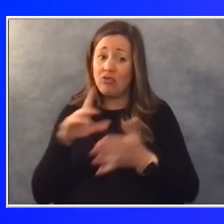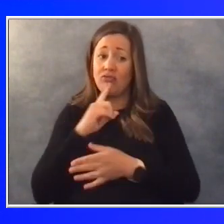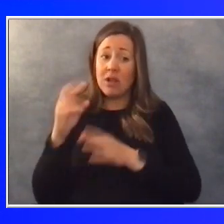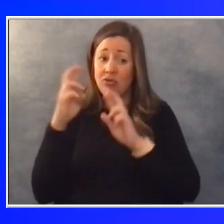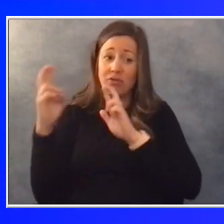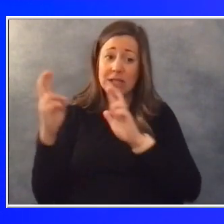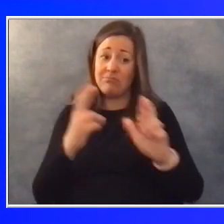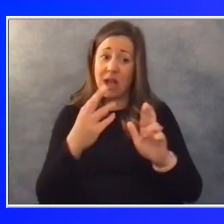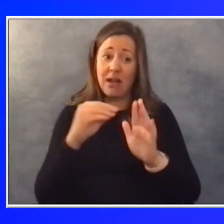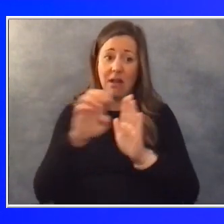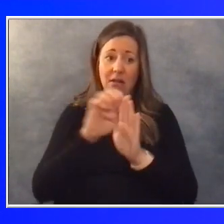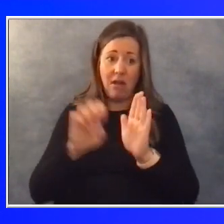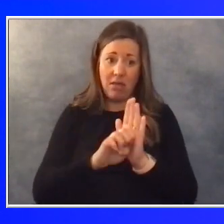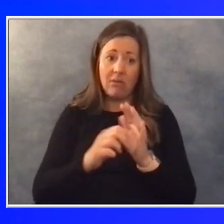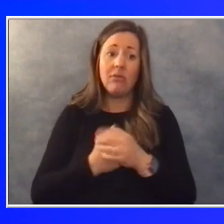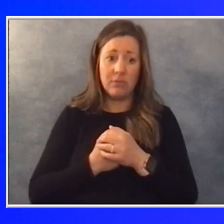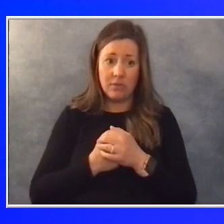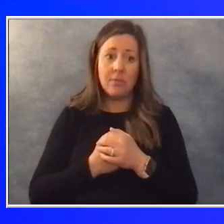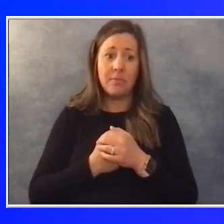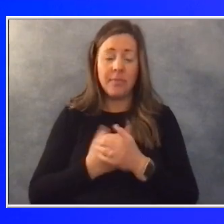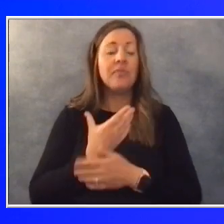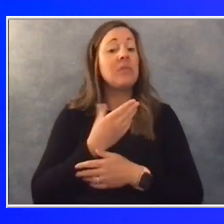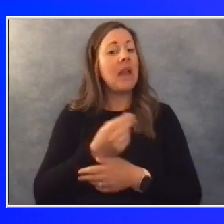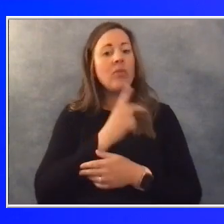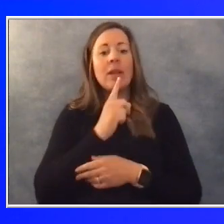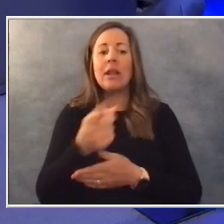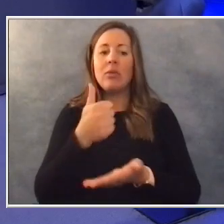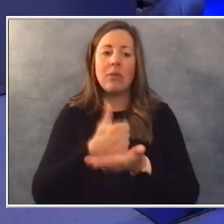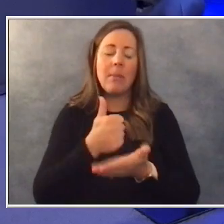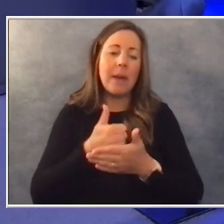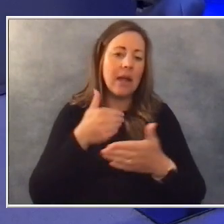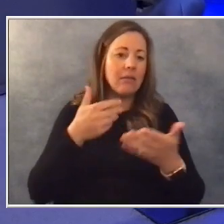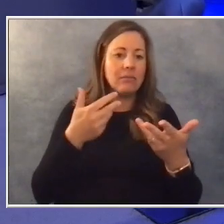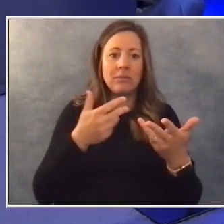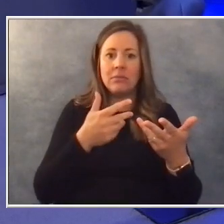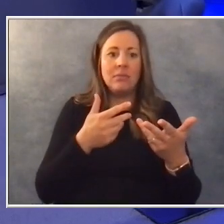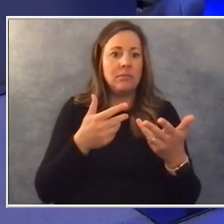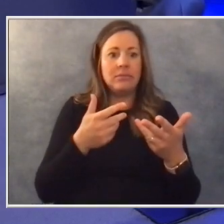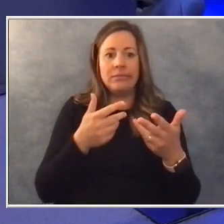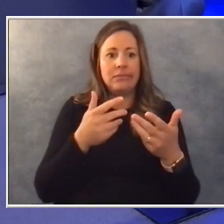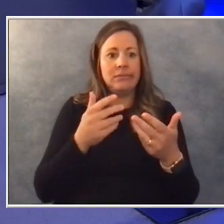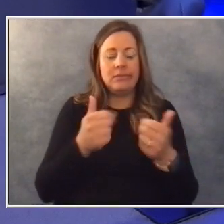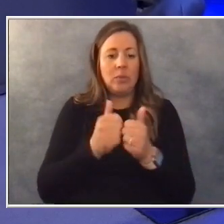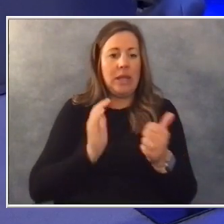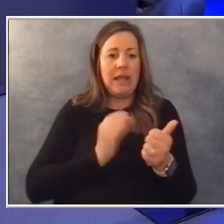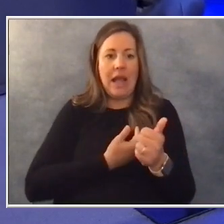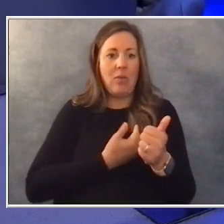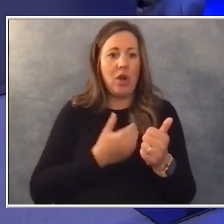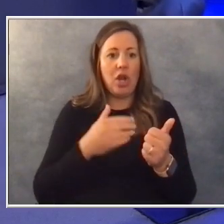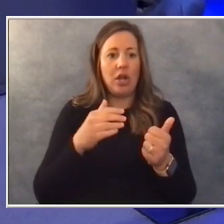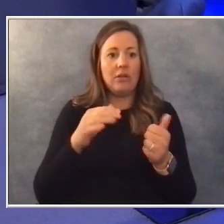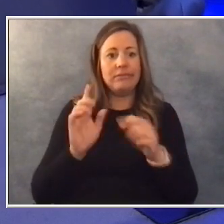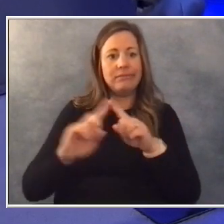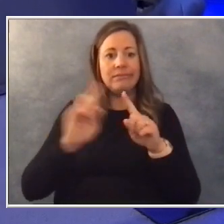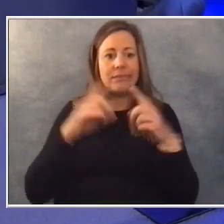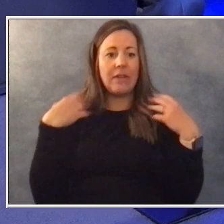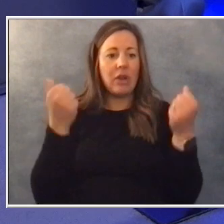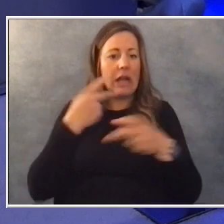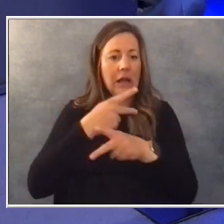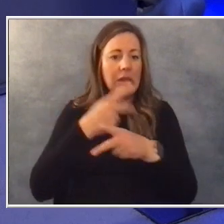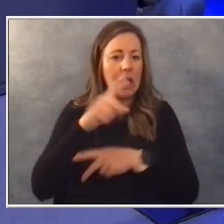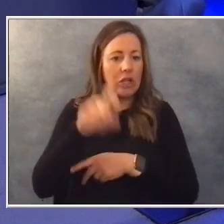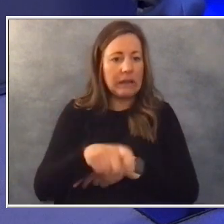you're also helping really close to home, because you help with our rural healthcare needs in the state of Kansas, something that matters to our